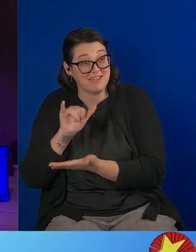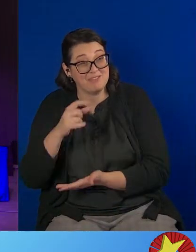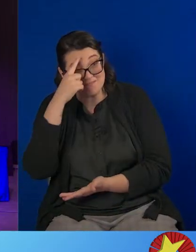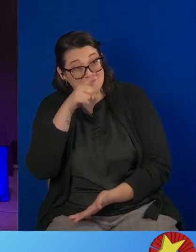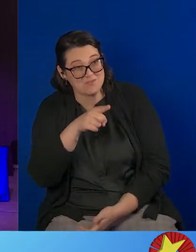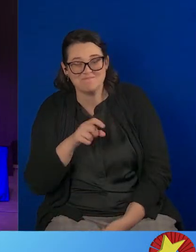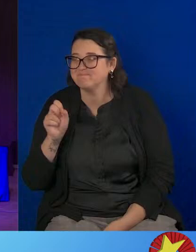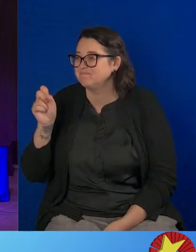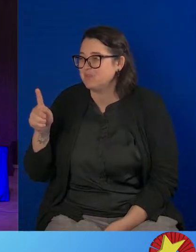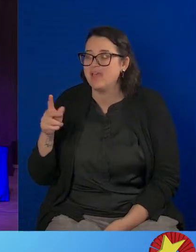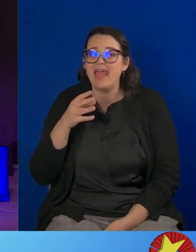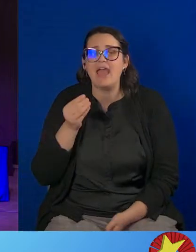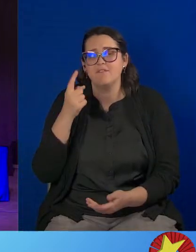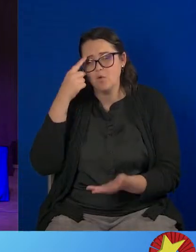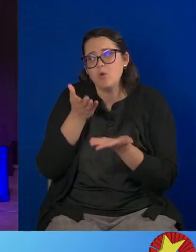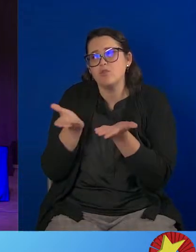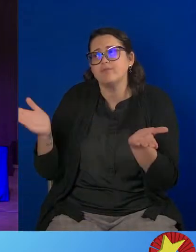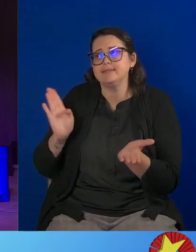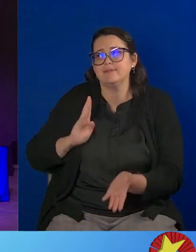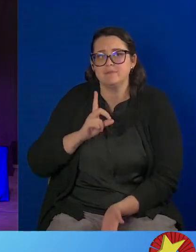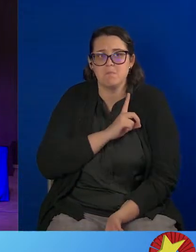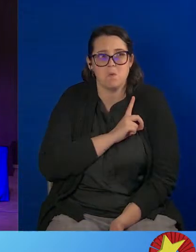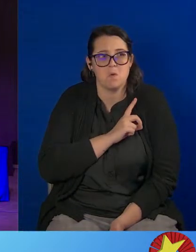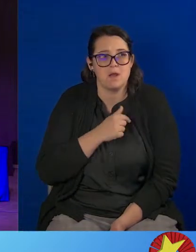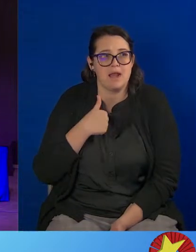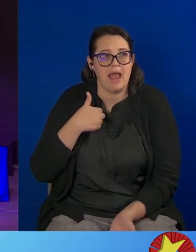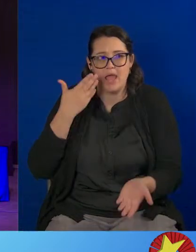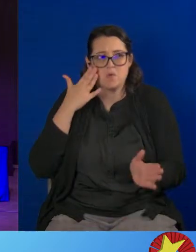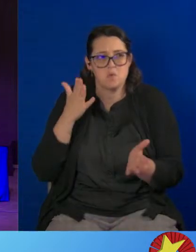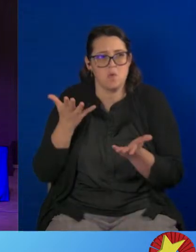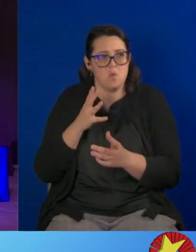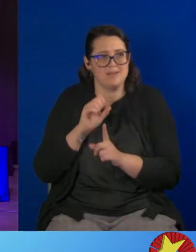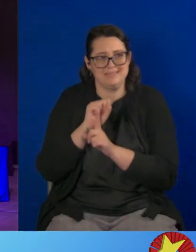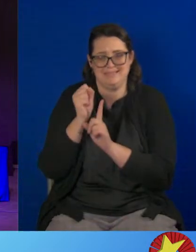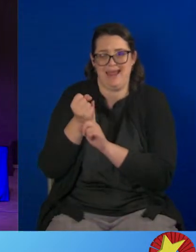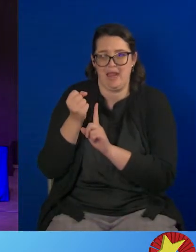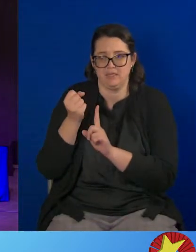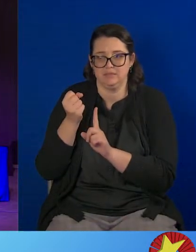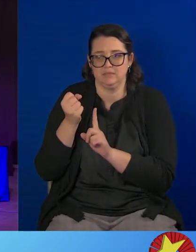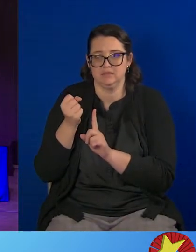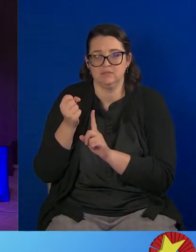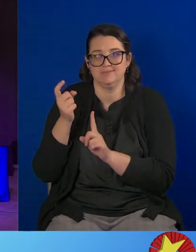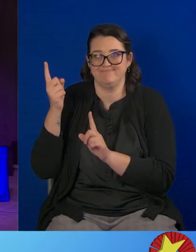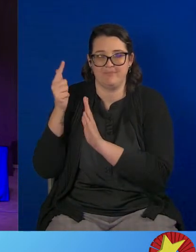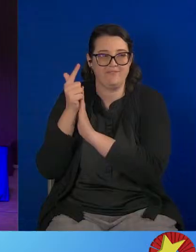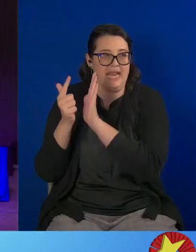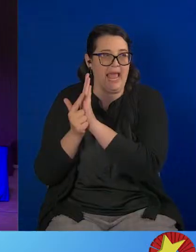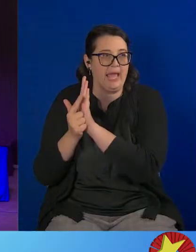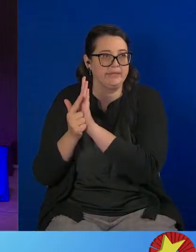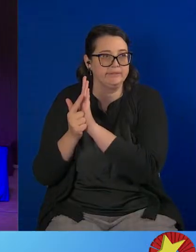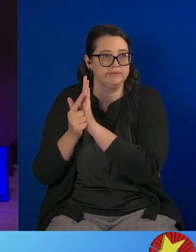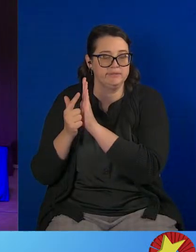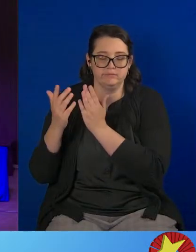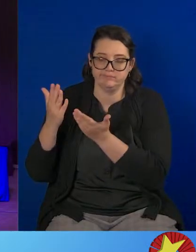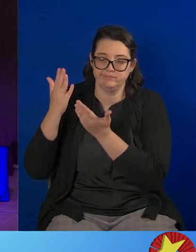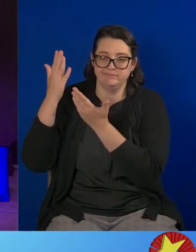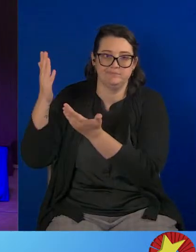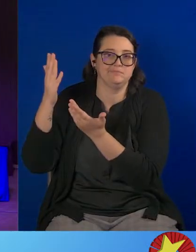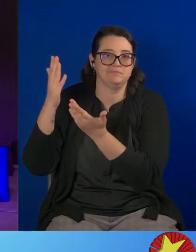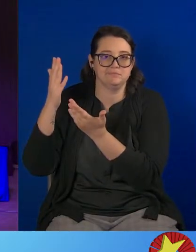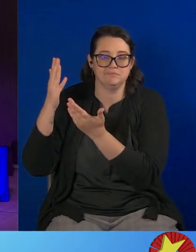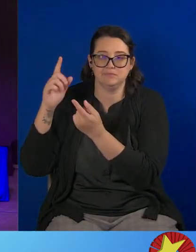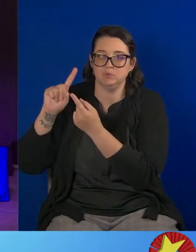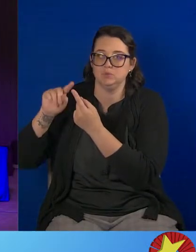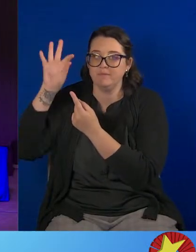of the board's information, I'm not sure what the status is of an act that was offered to the